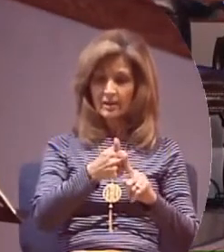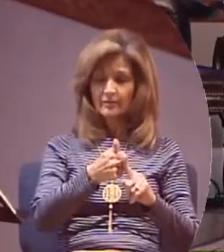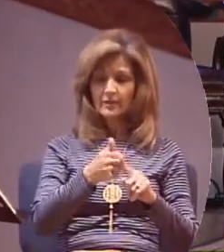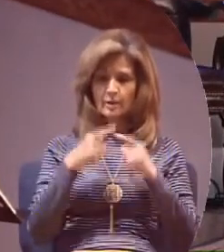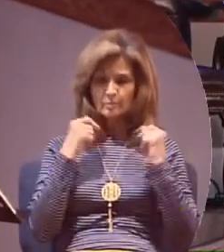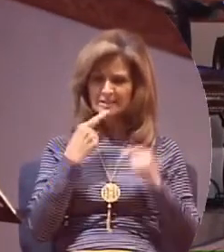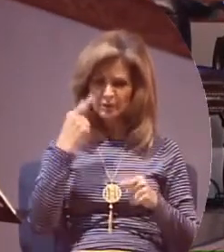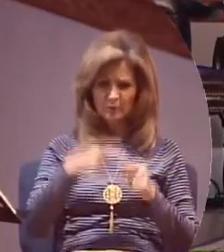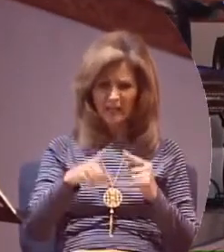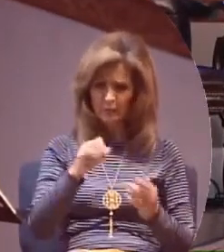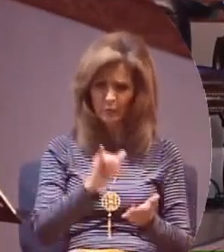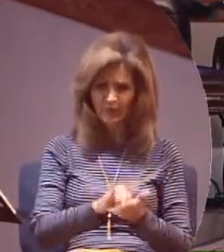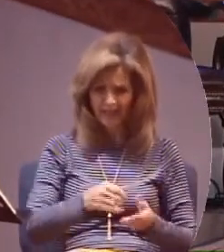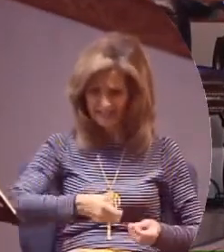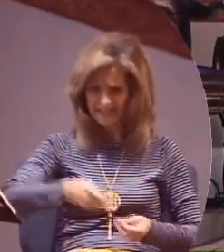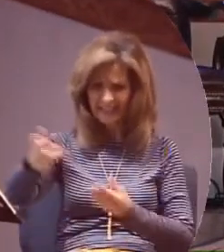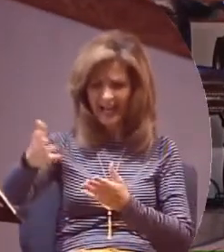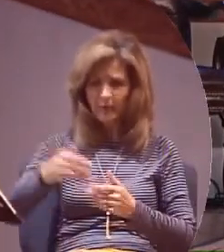here."